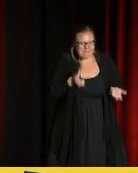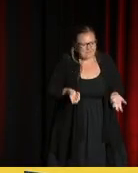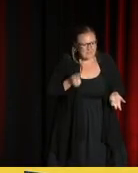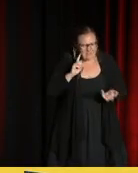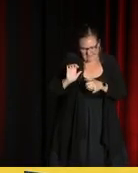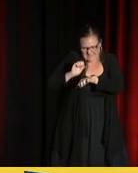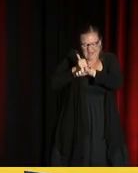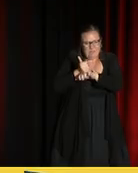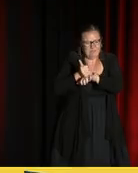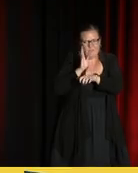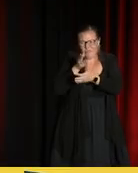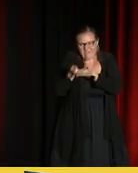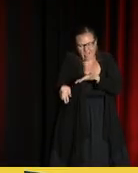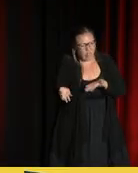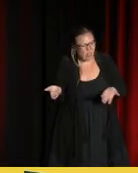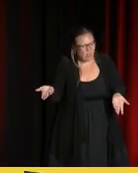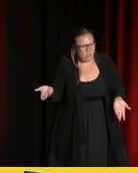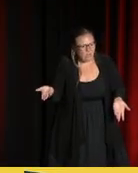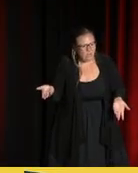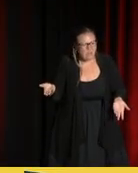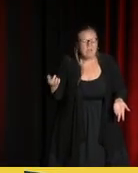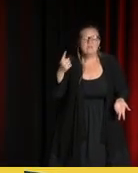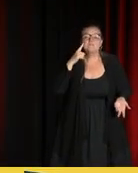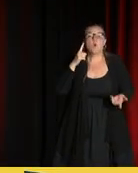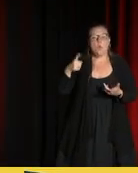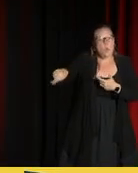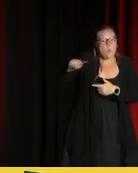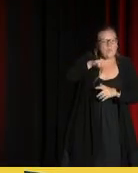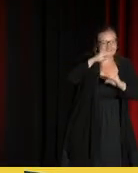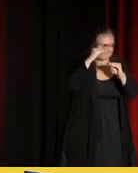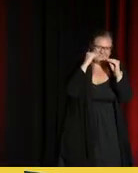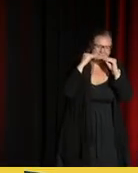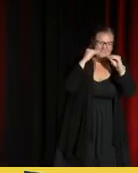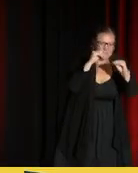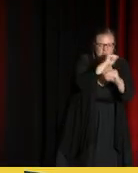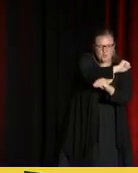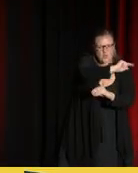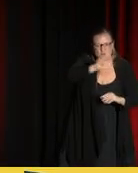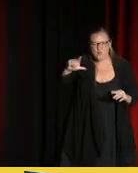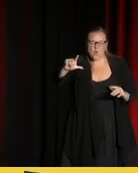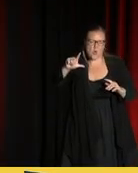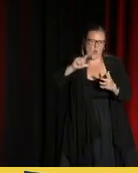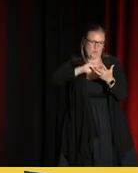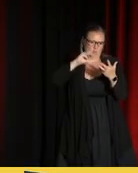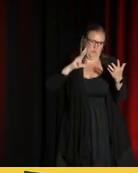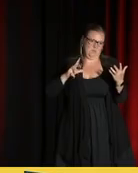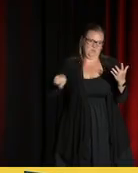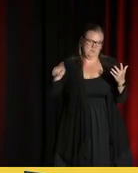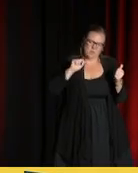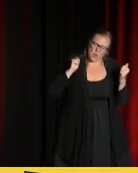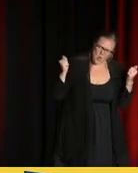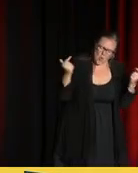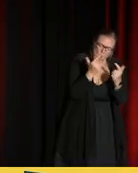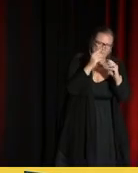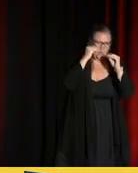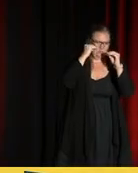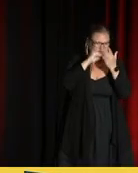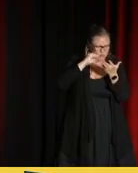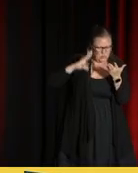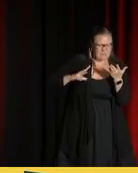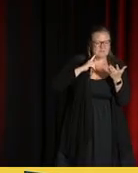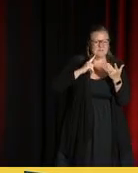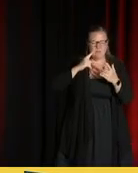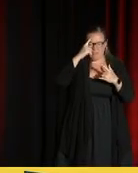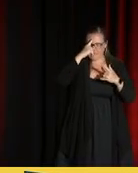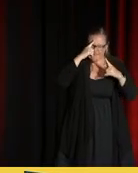failure. We need to teach every one of our students, all of our students, critical